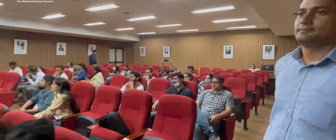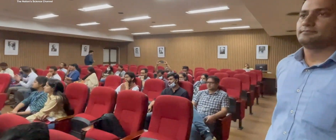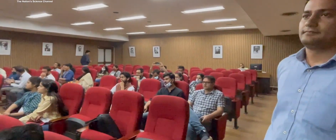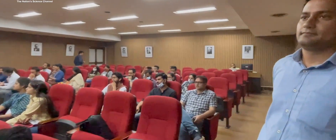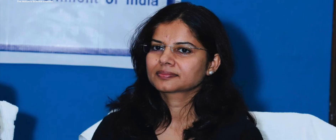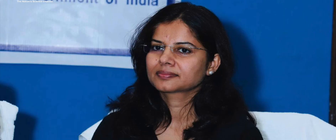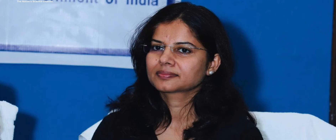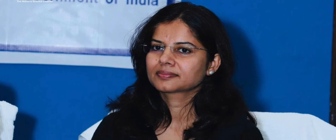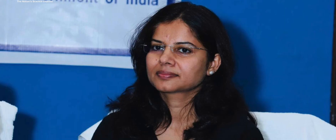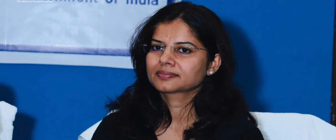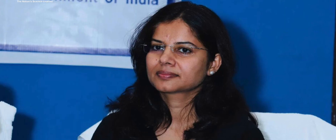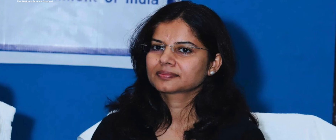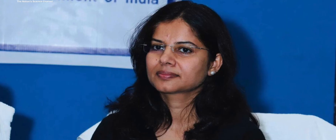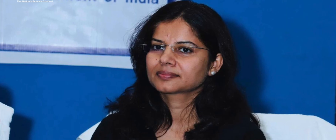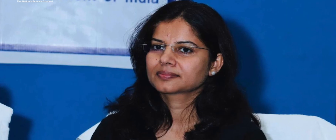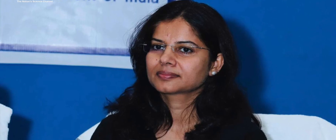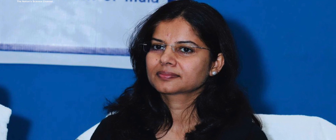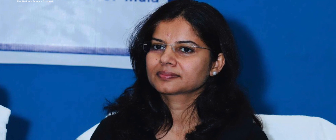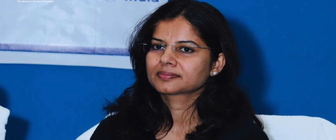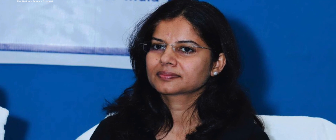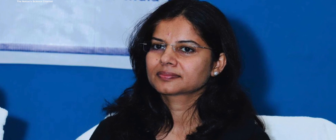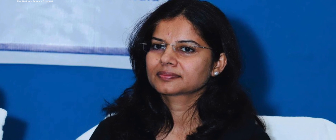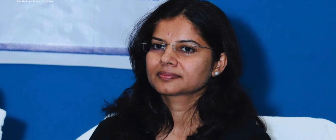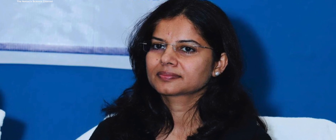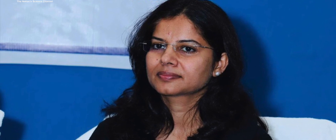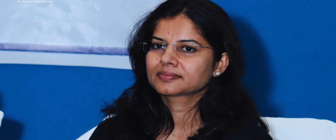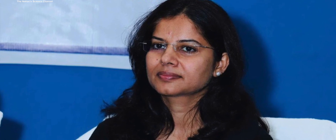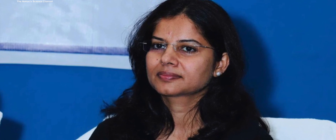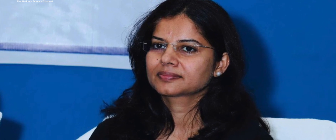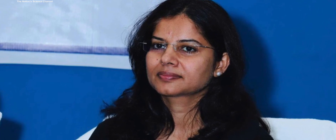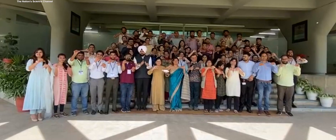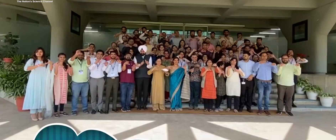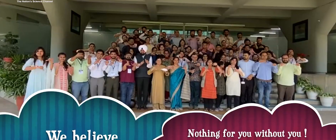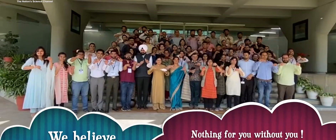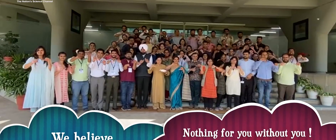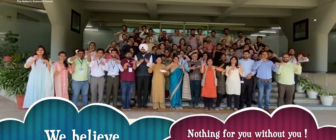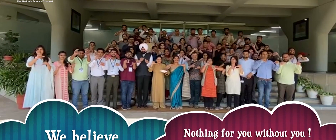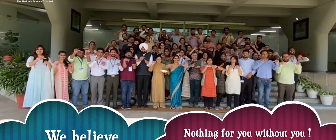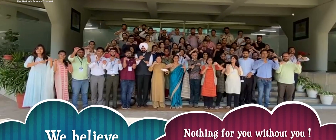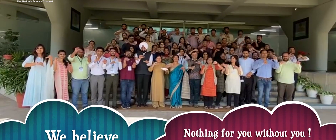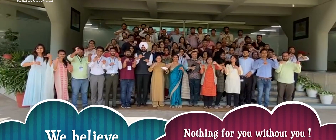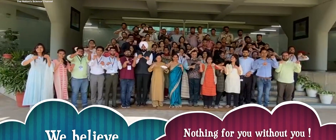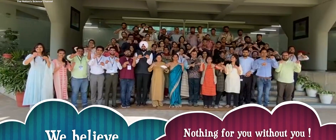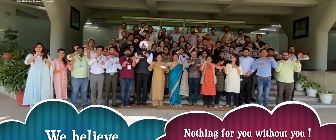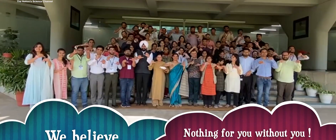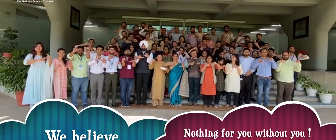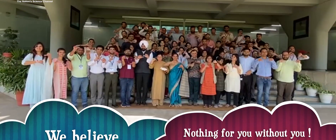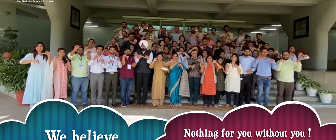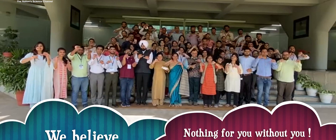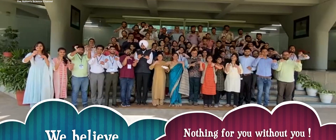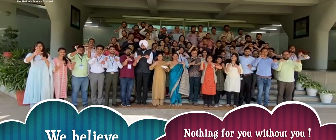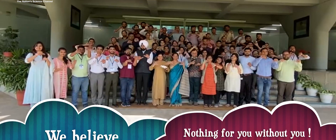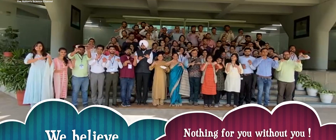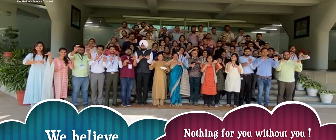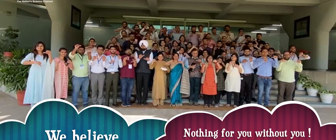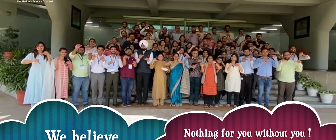dr alka rao principal scientist imtech and elected member psi conceptualized and coordinated